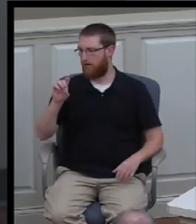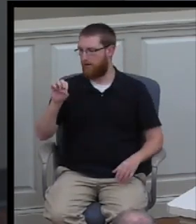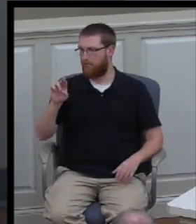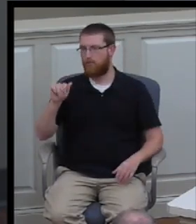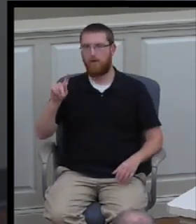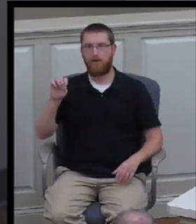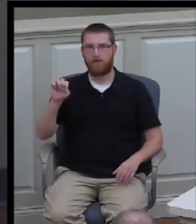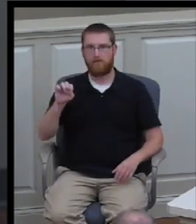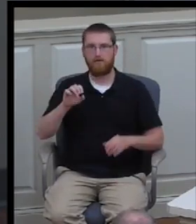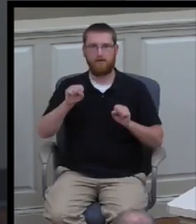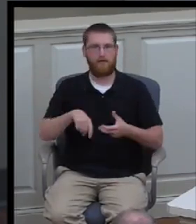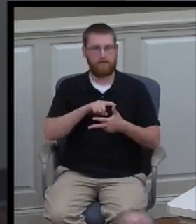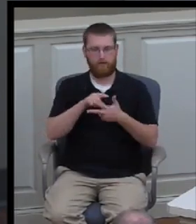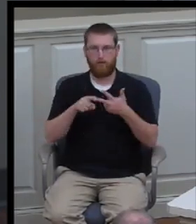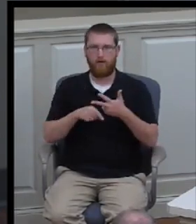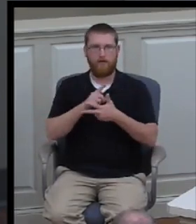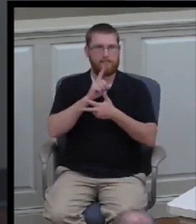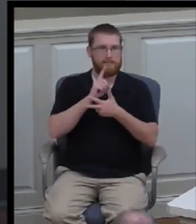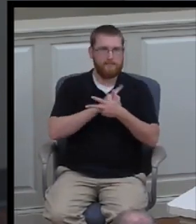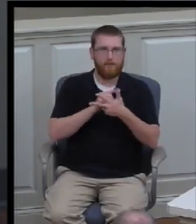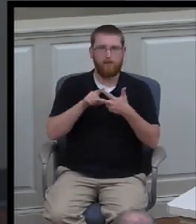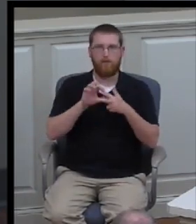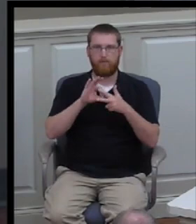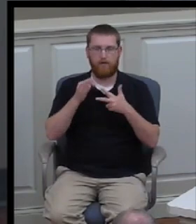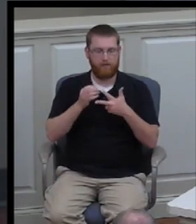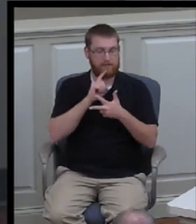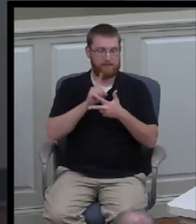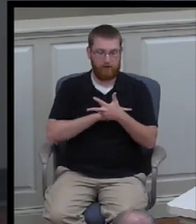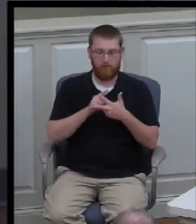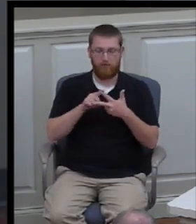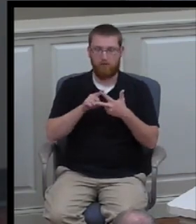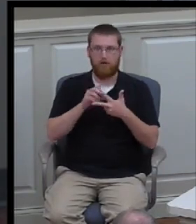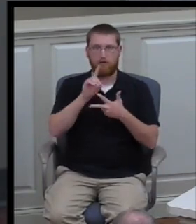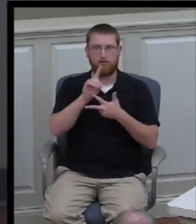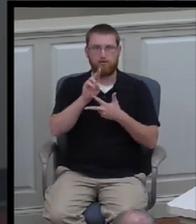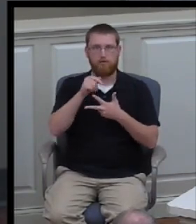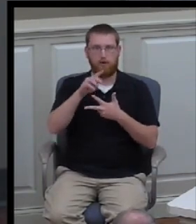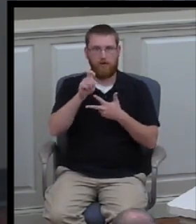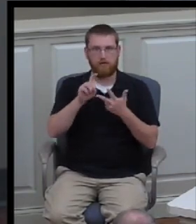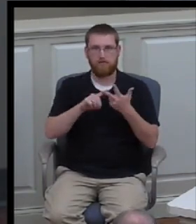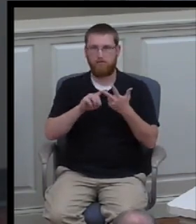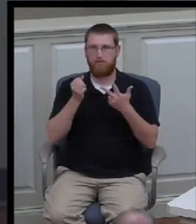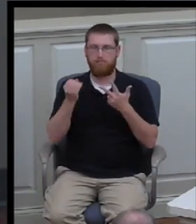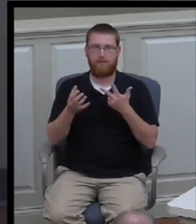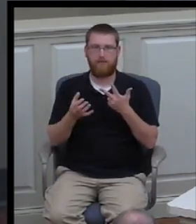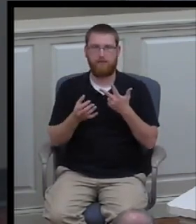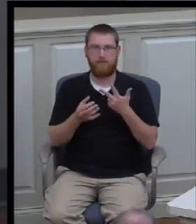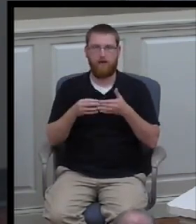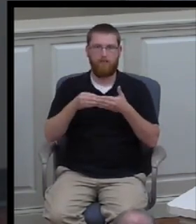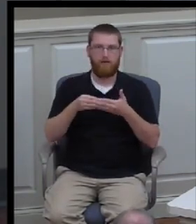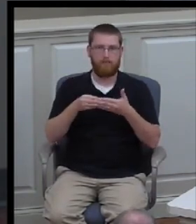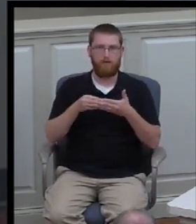single-family duplexes or multifamily from 5 units to 16 units an acre. So it gives the developer flexibility on the unit types, but you can't go over